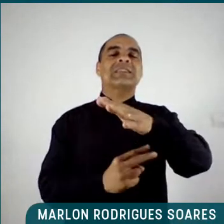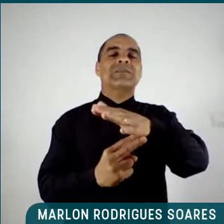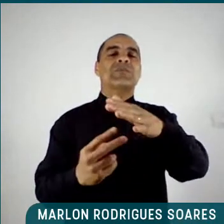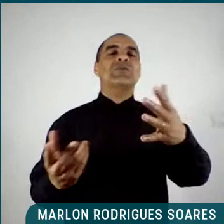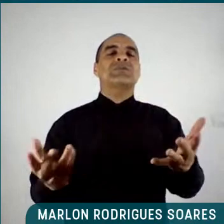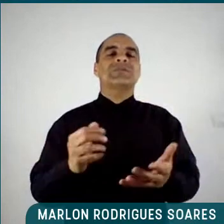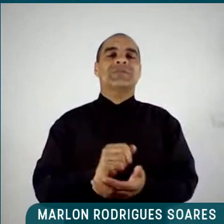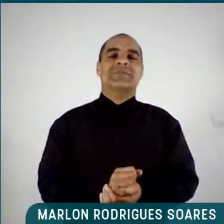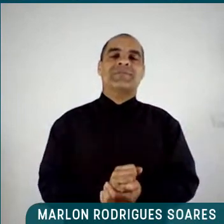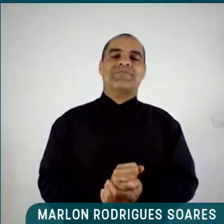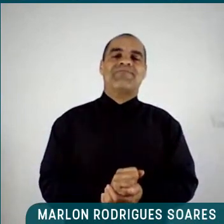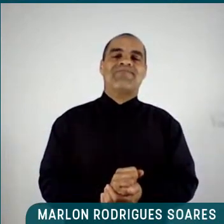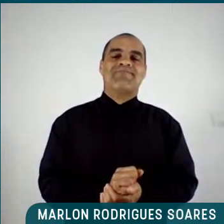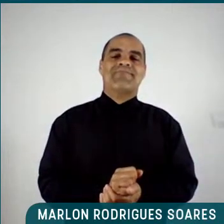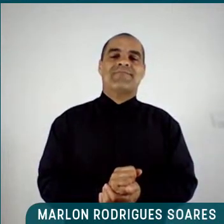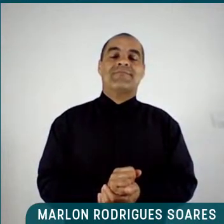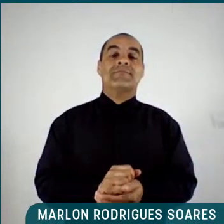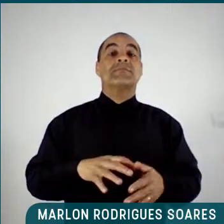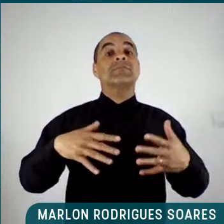these bridges?